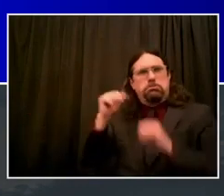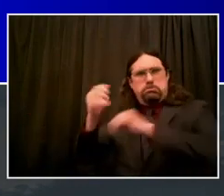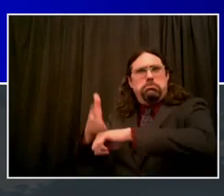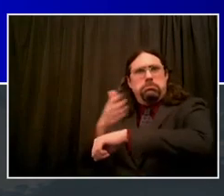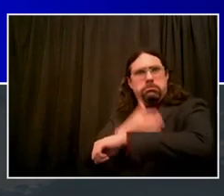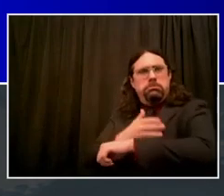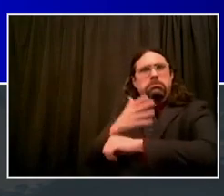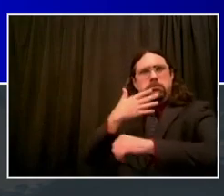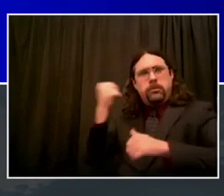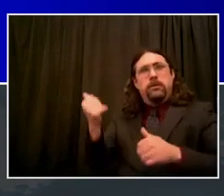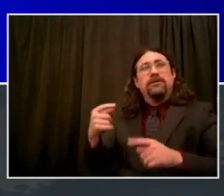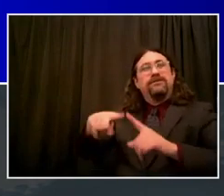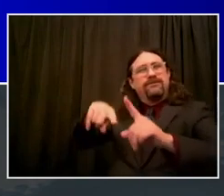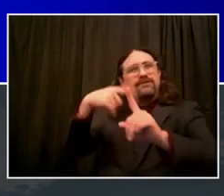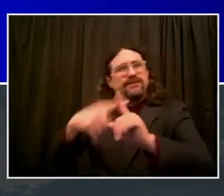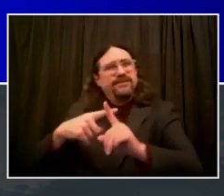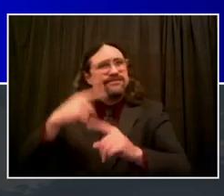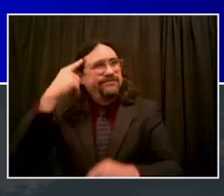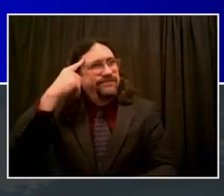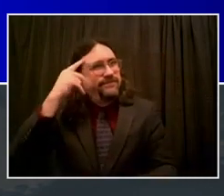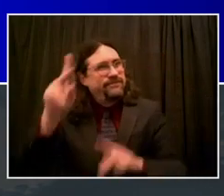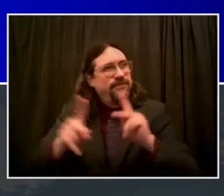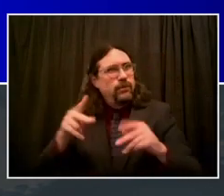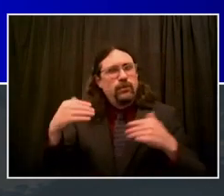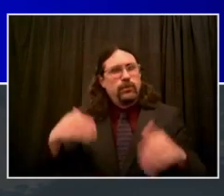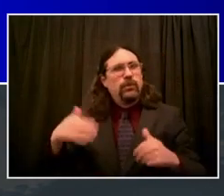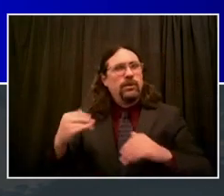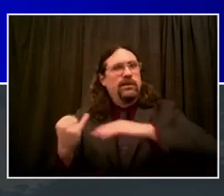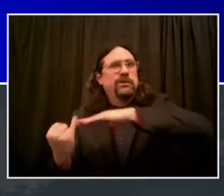this crisis, they were getting the help they needed. So